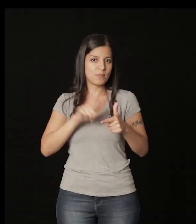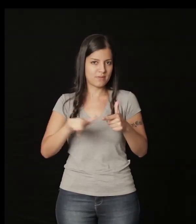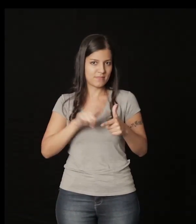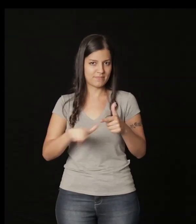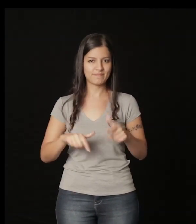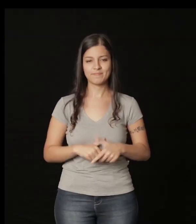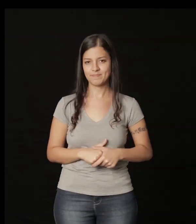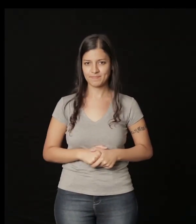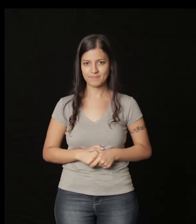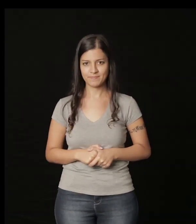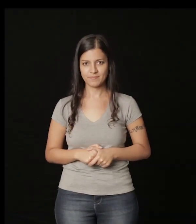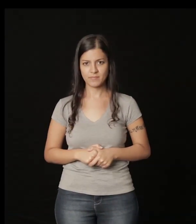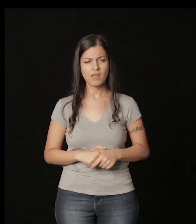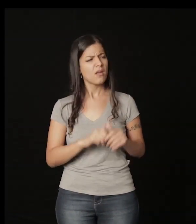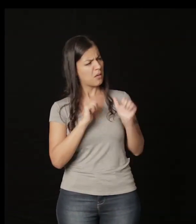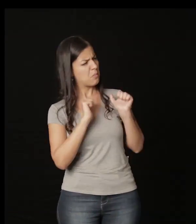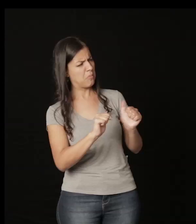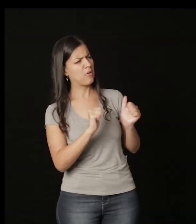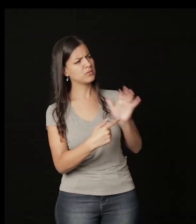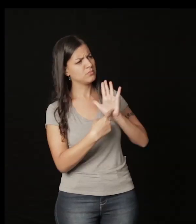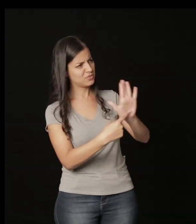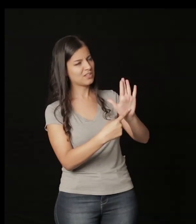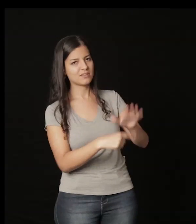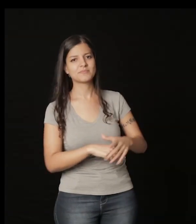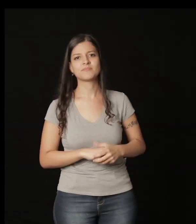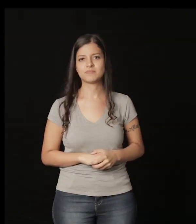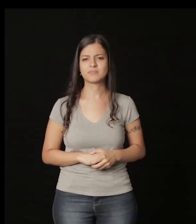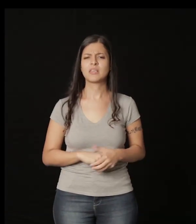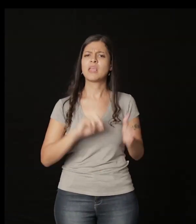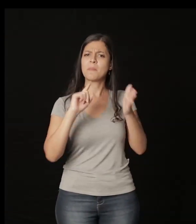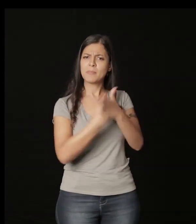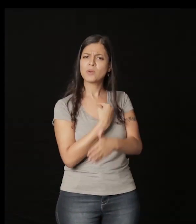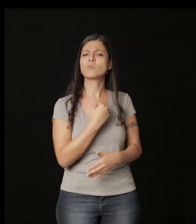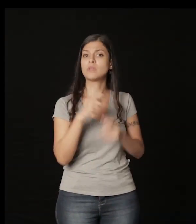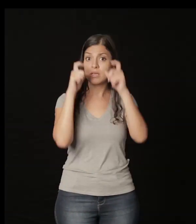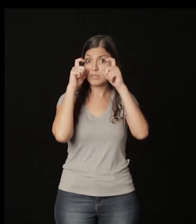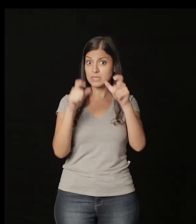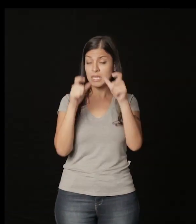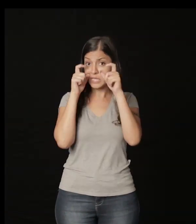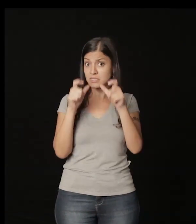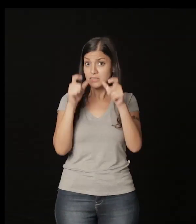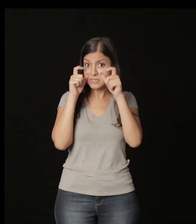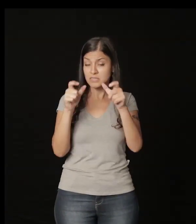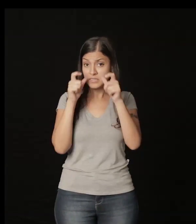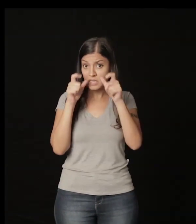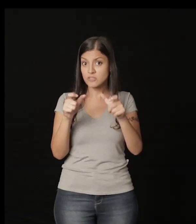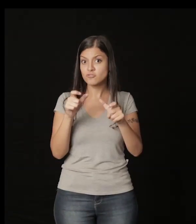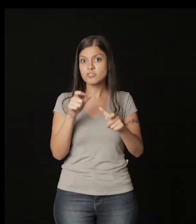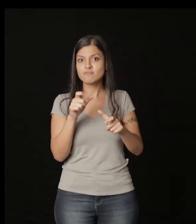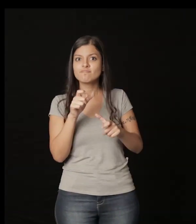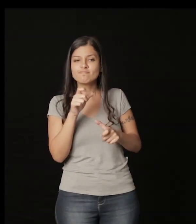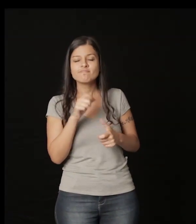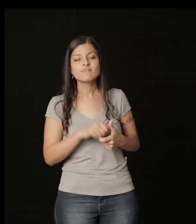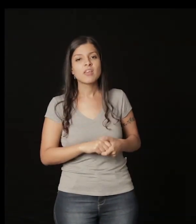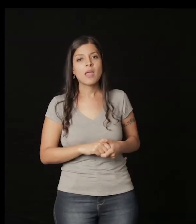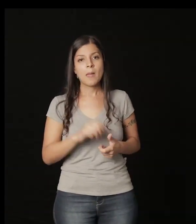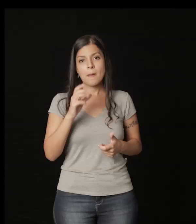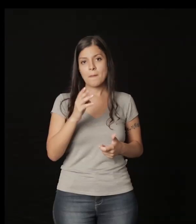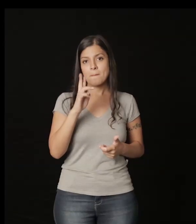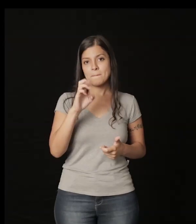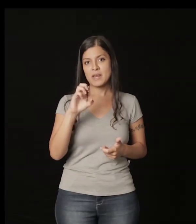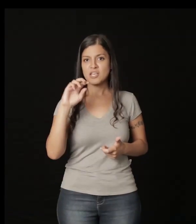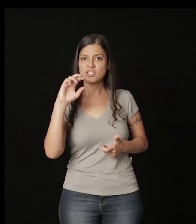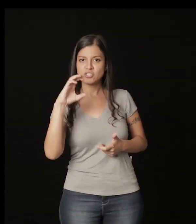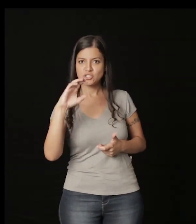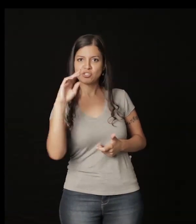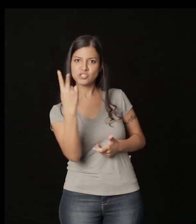Trouble? Yeah. Thank you. That's, I mean, it's a very interesting pressing question, and you brought up